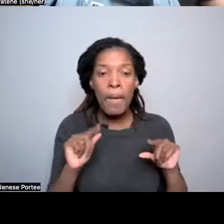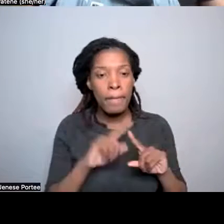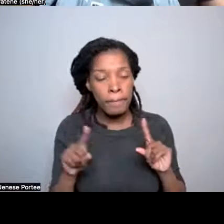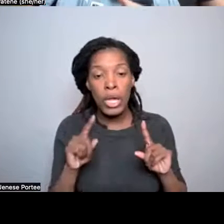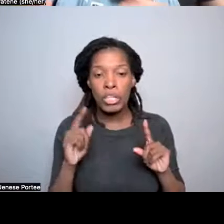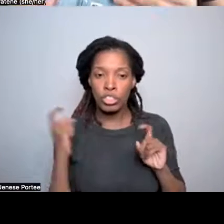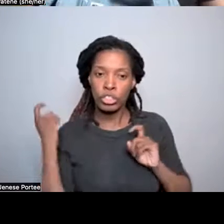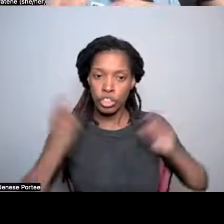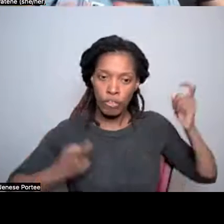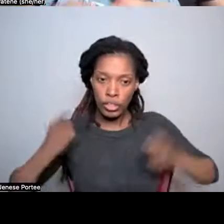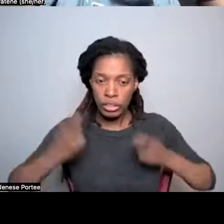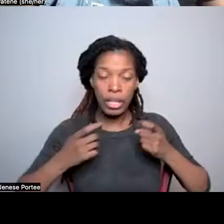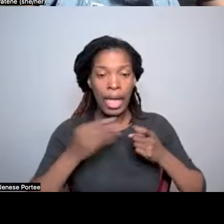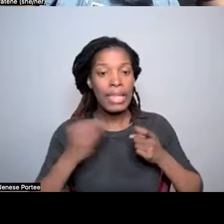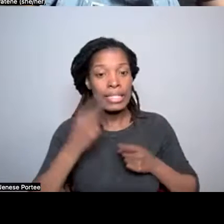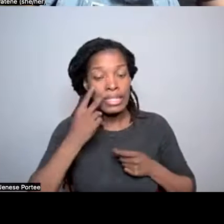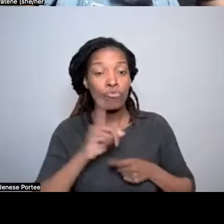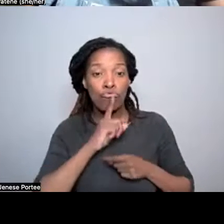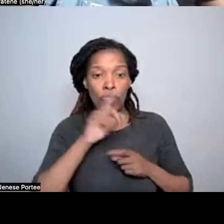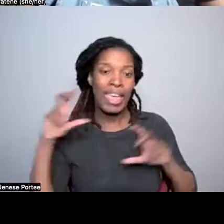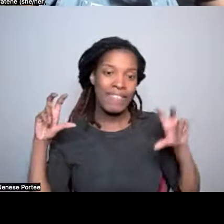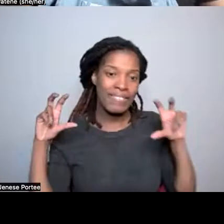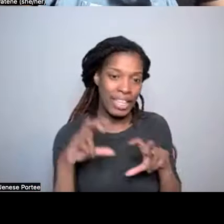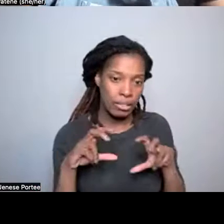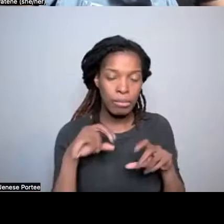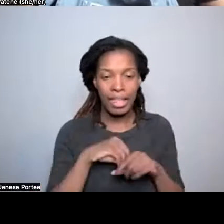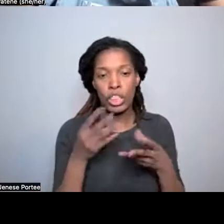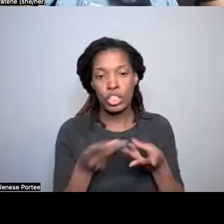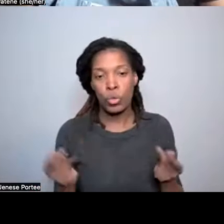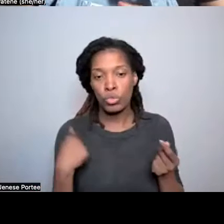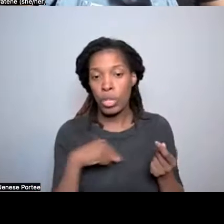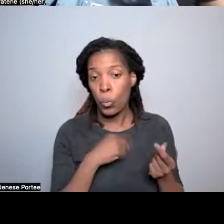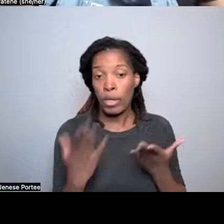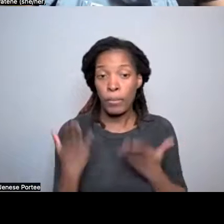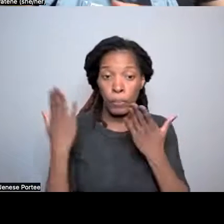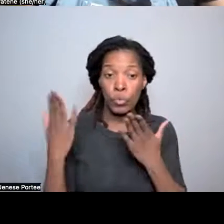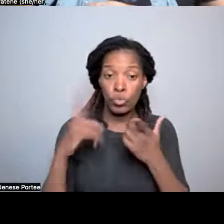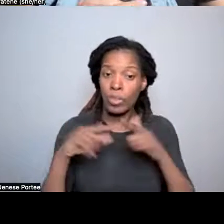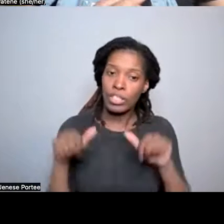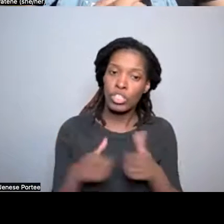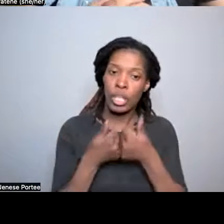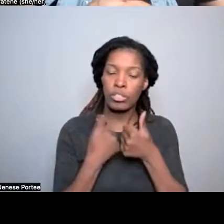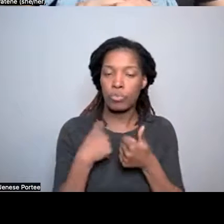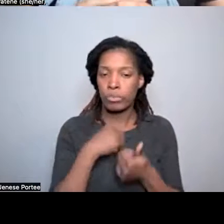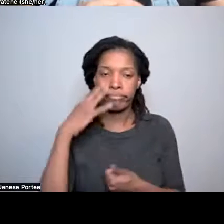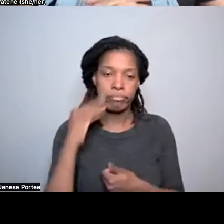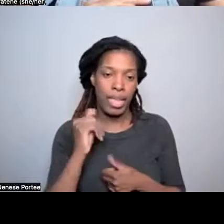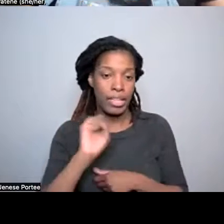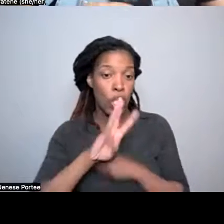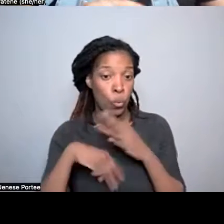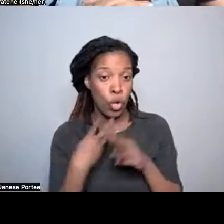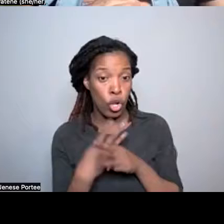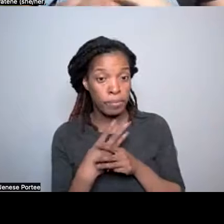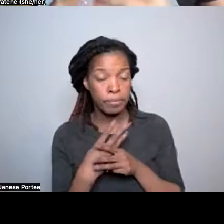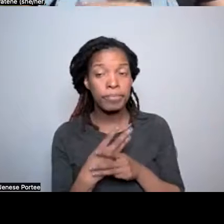giving, but to see real investment in the solutions that we are proposing to the challenges that we are facing as a world. Because I